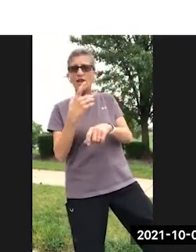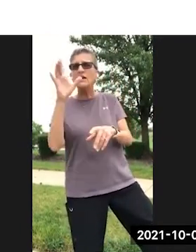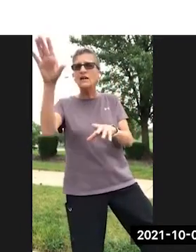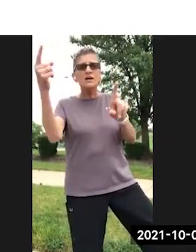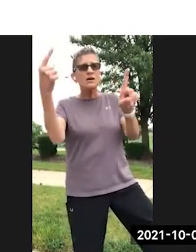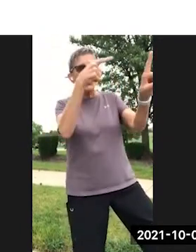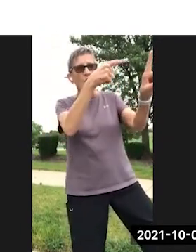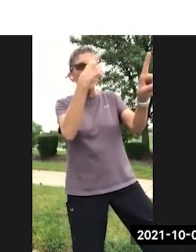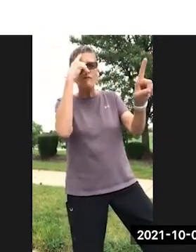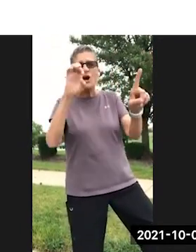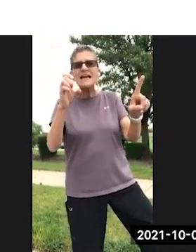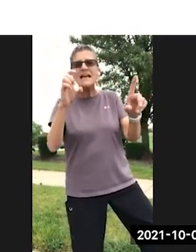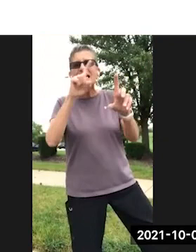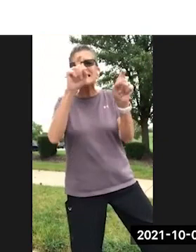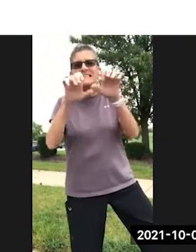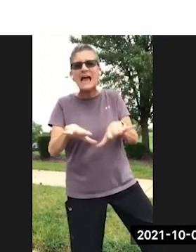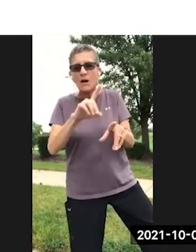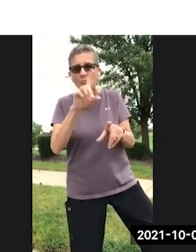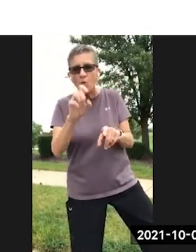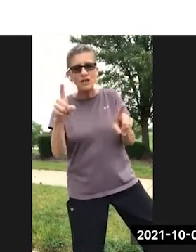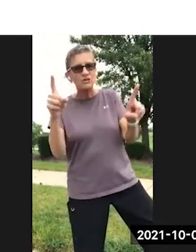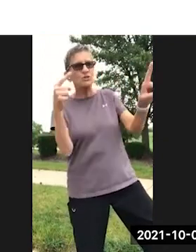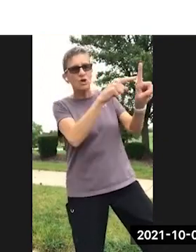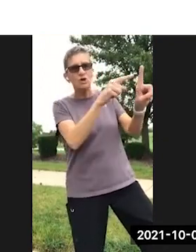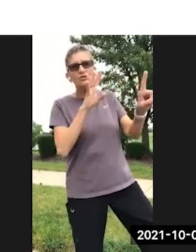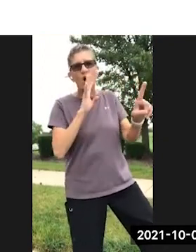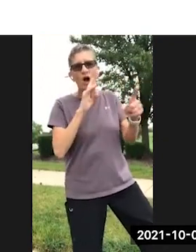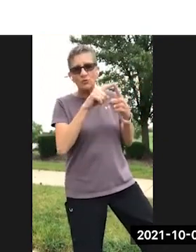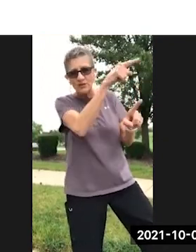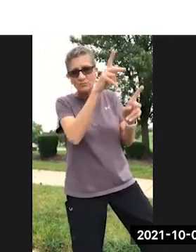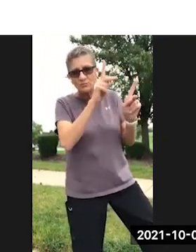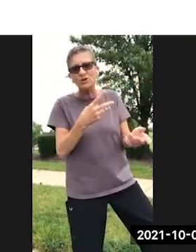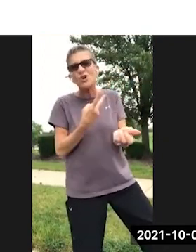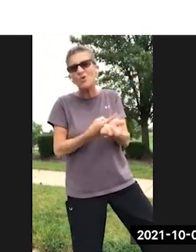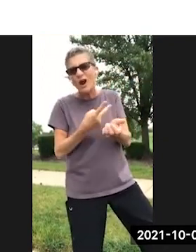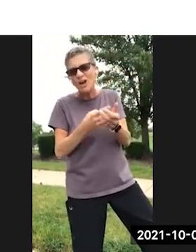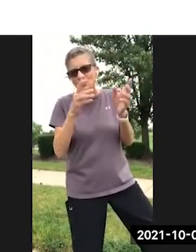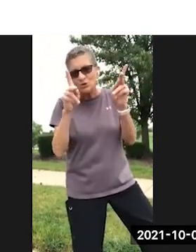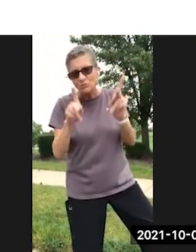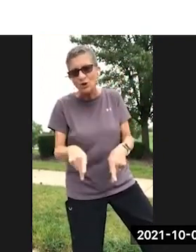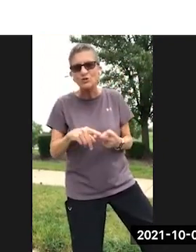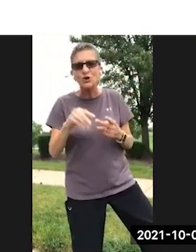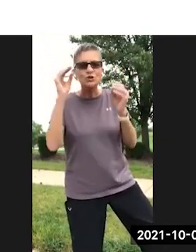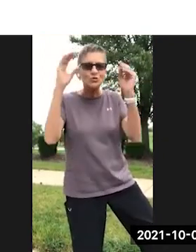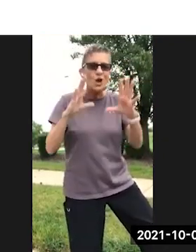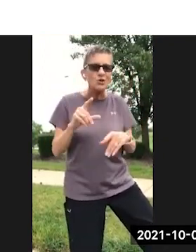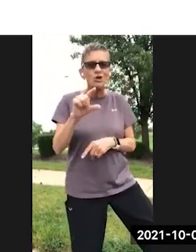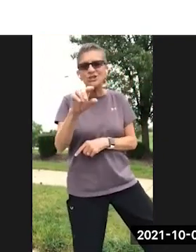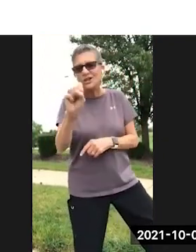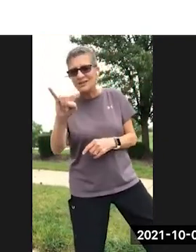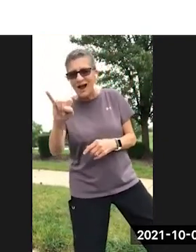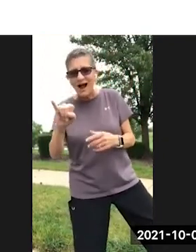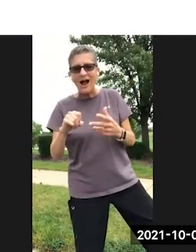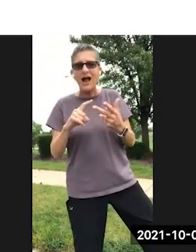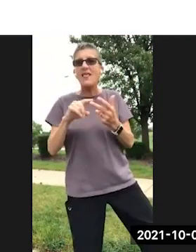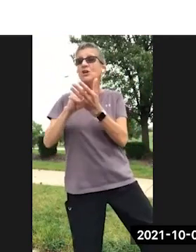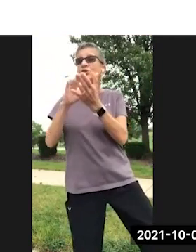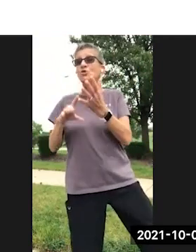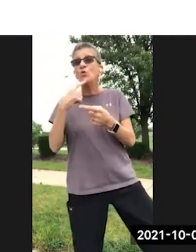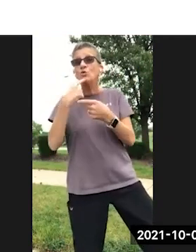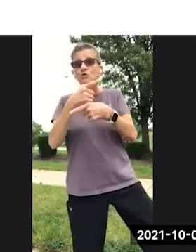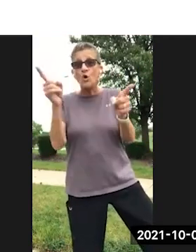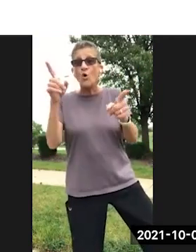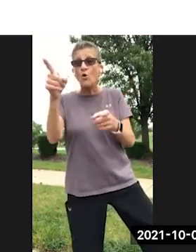exam questions, which is often a graduate student instructor or a GSI. And students are typically told to submit